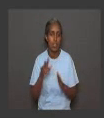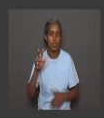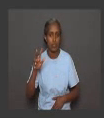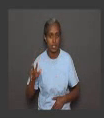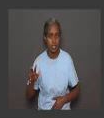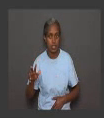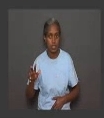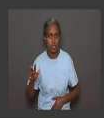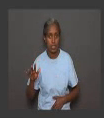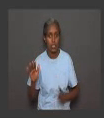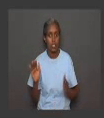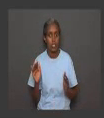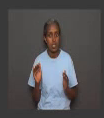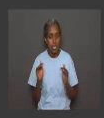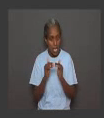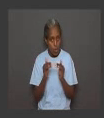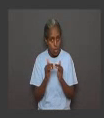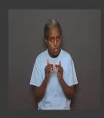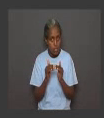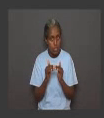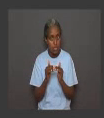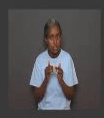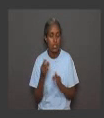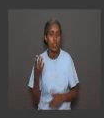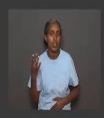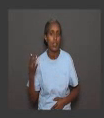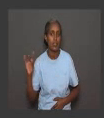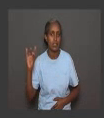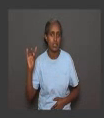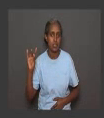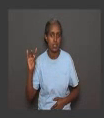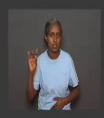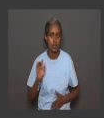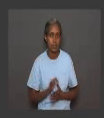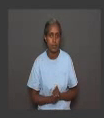negative 3 equaling 18.